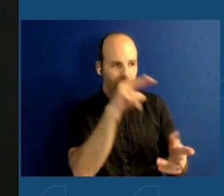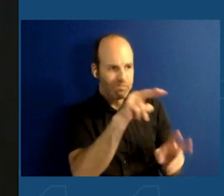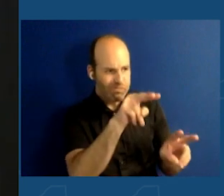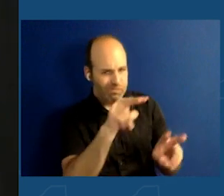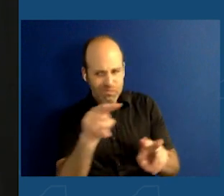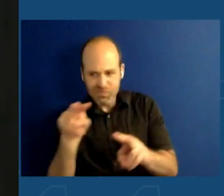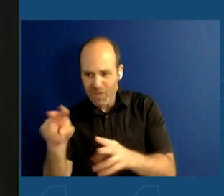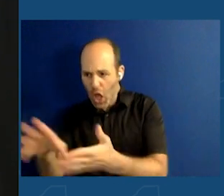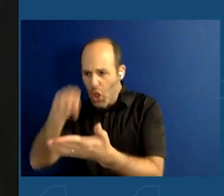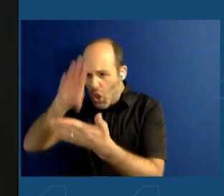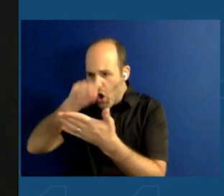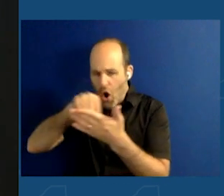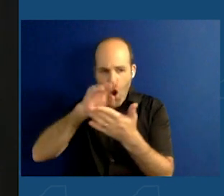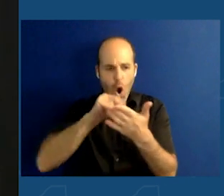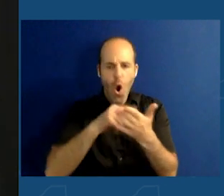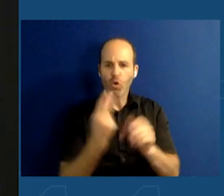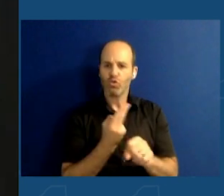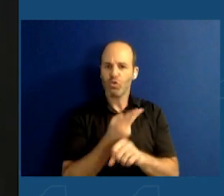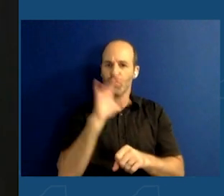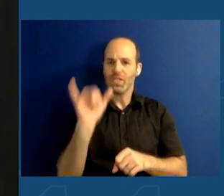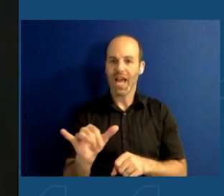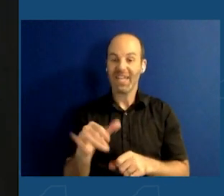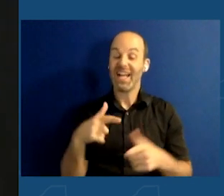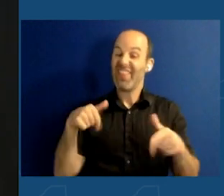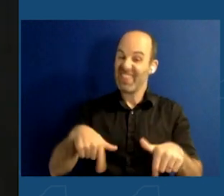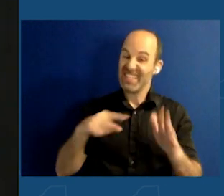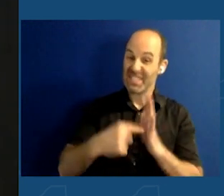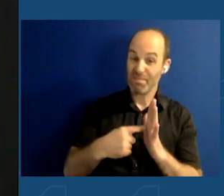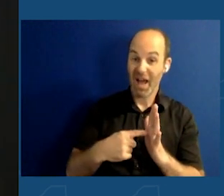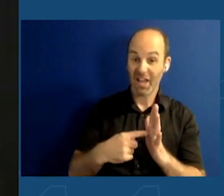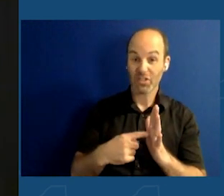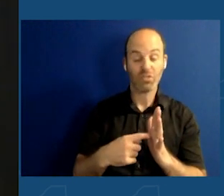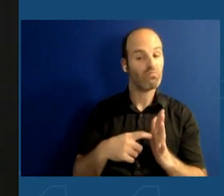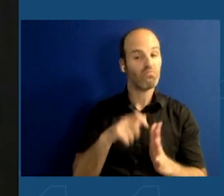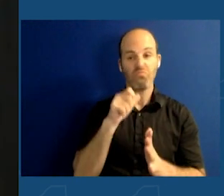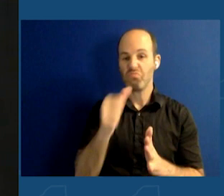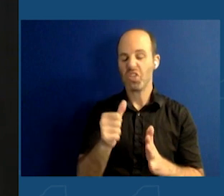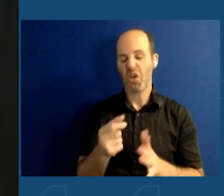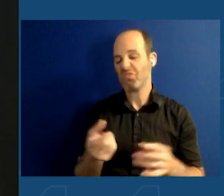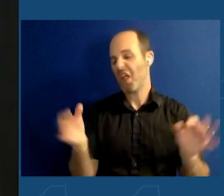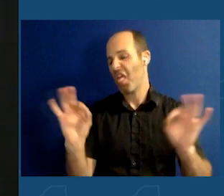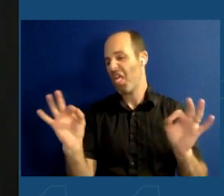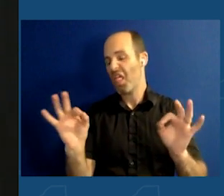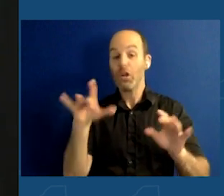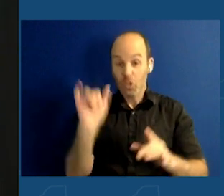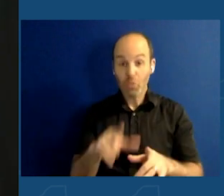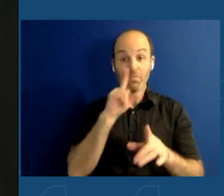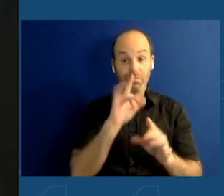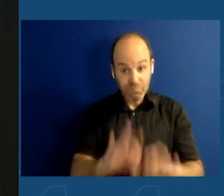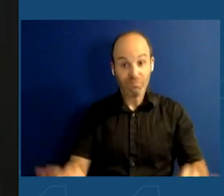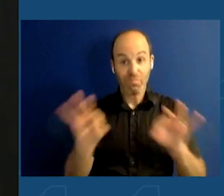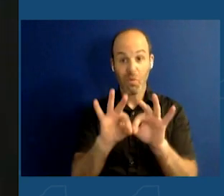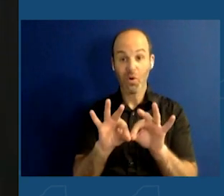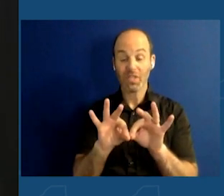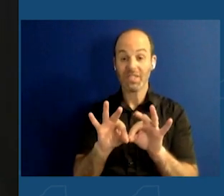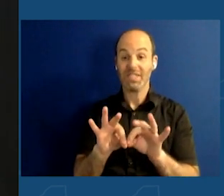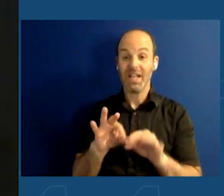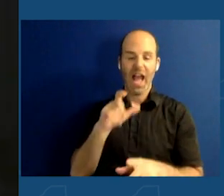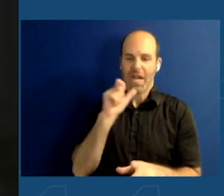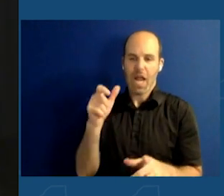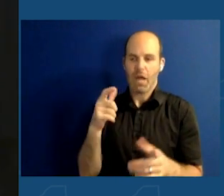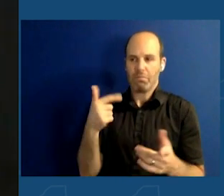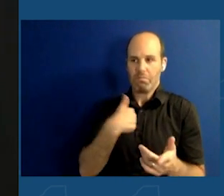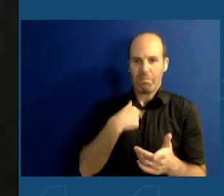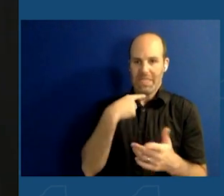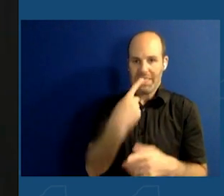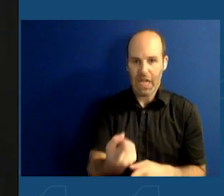And this model, what you have here in New York, you shouldn't take for granted. It took a lot of hard work, not by me, I'm the new guy, by the people standing here and the